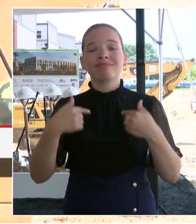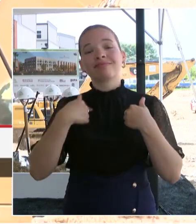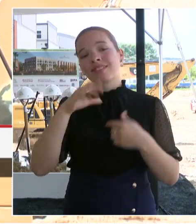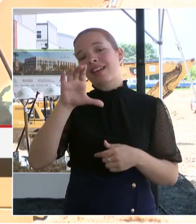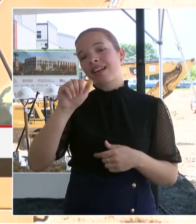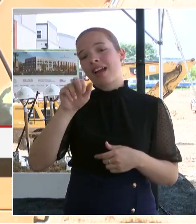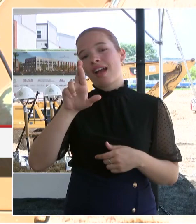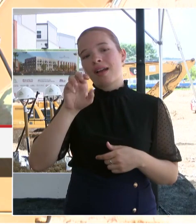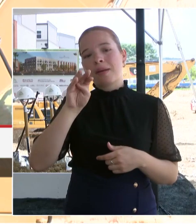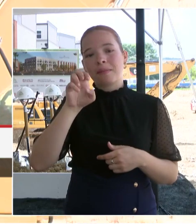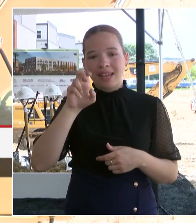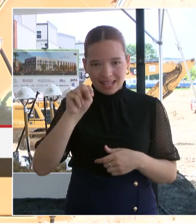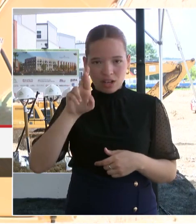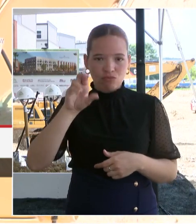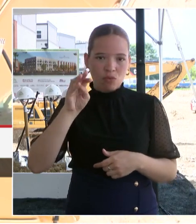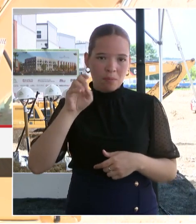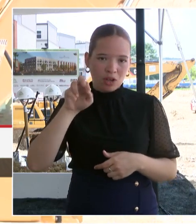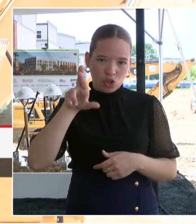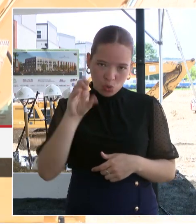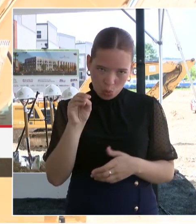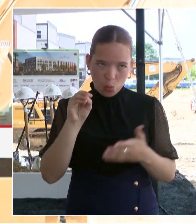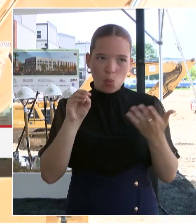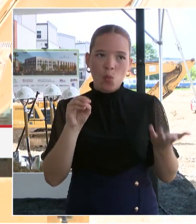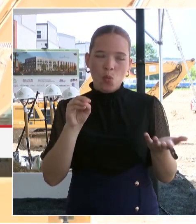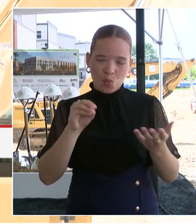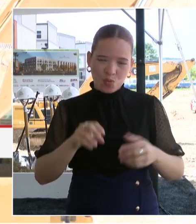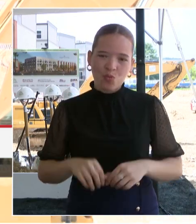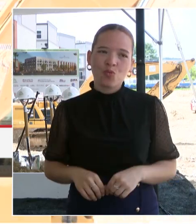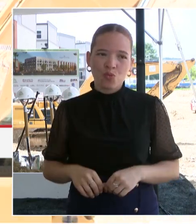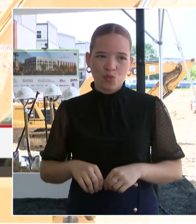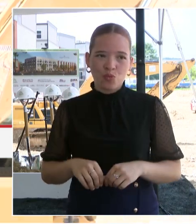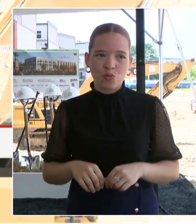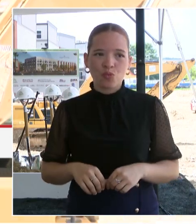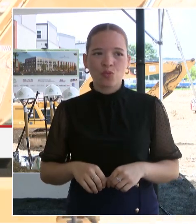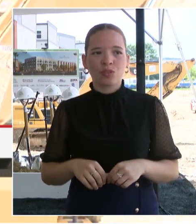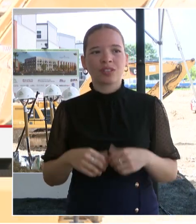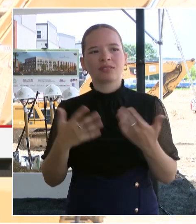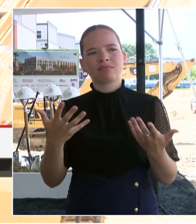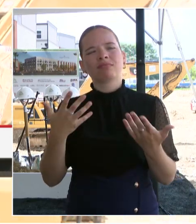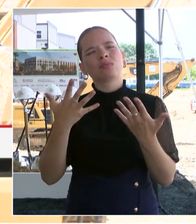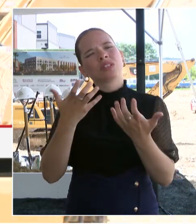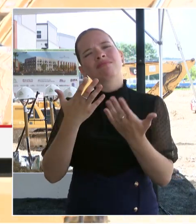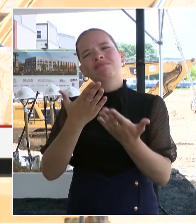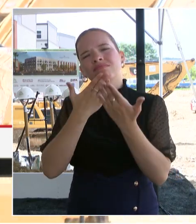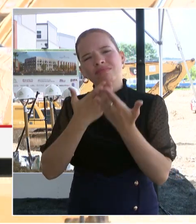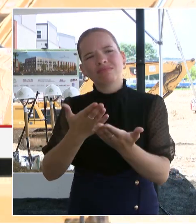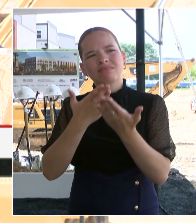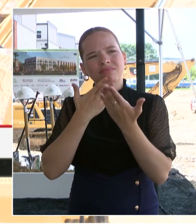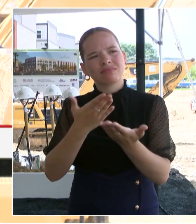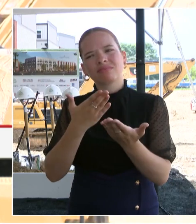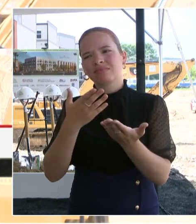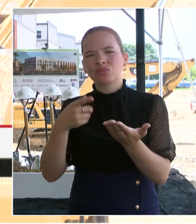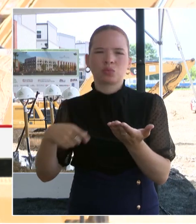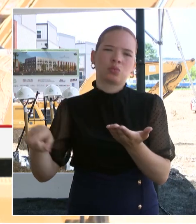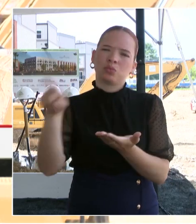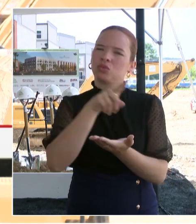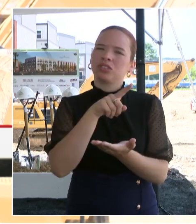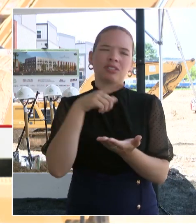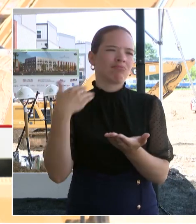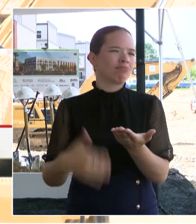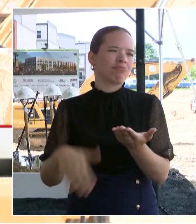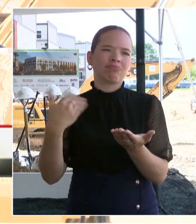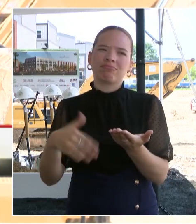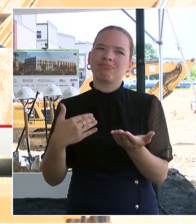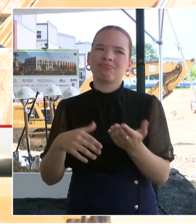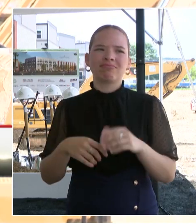called APA. First, I want to thank this community for honoring us by allowing us into this long-term vision.